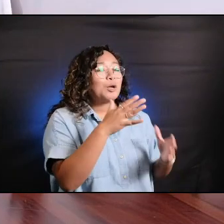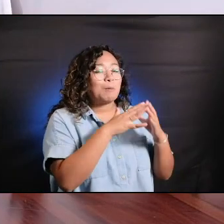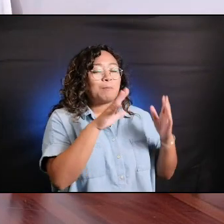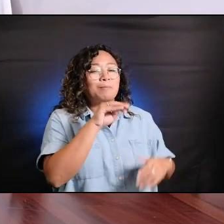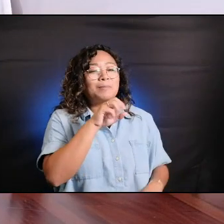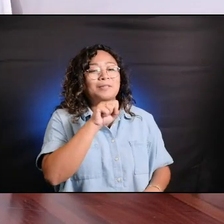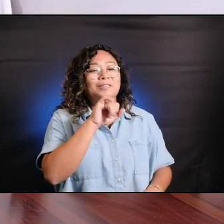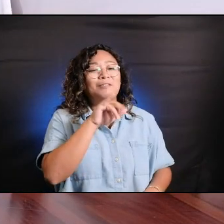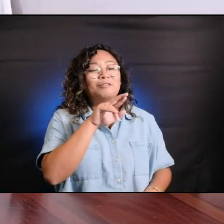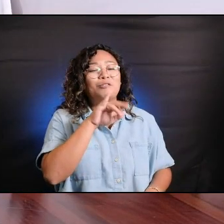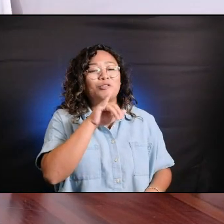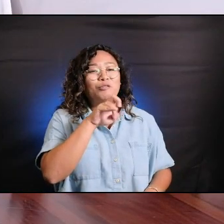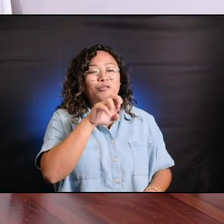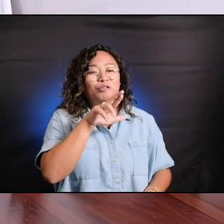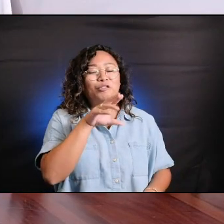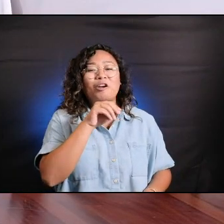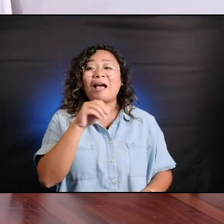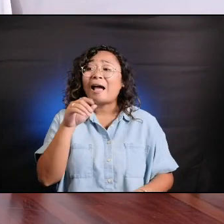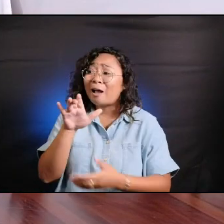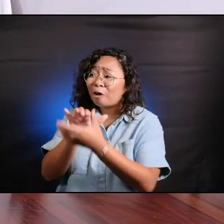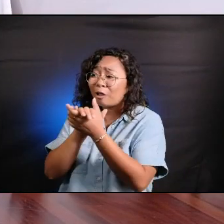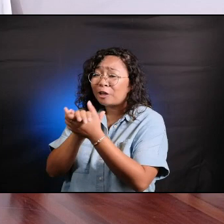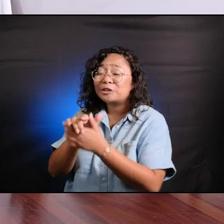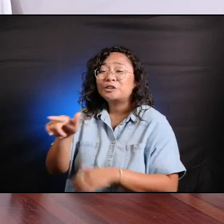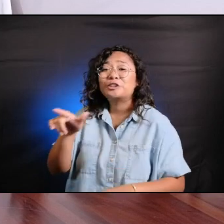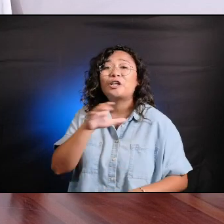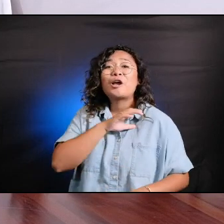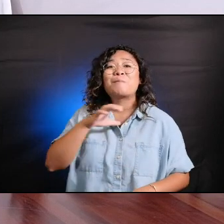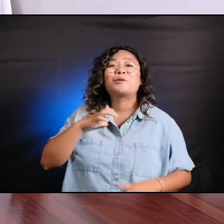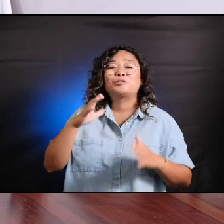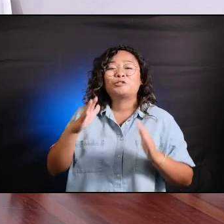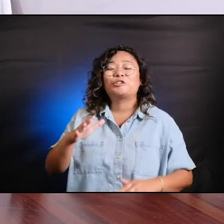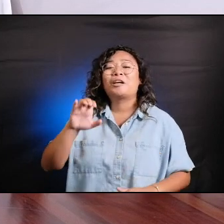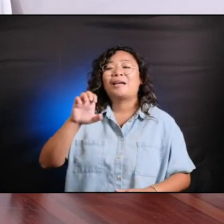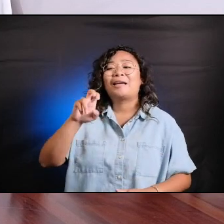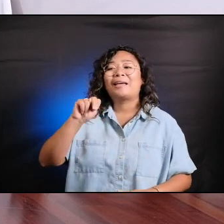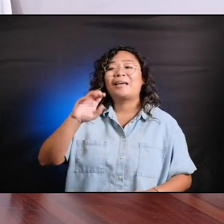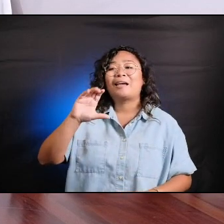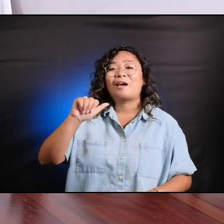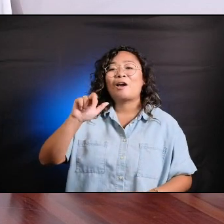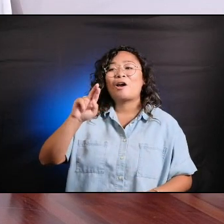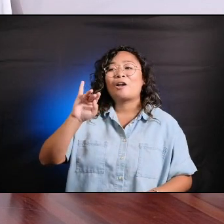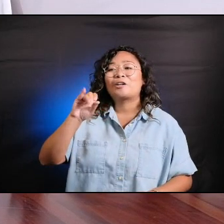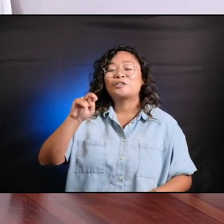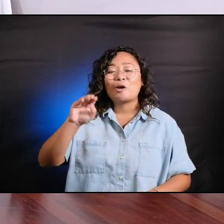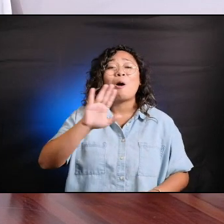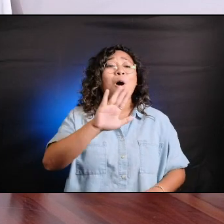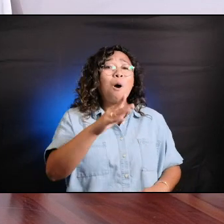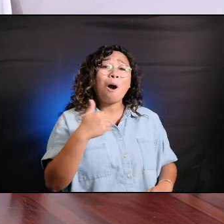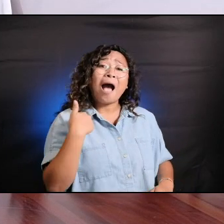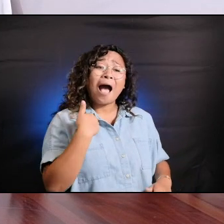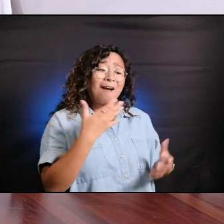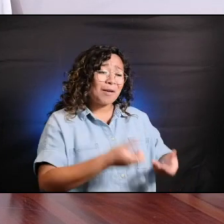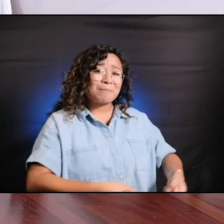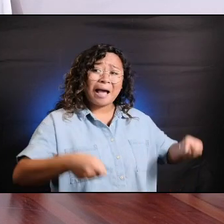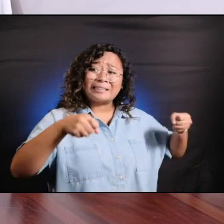Rivera, and congratulations, Commissioner Encarnacion. And then we have a wonderful basket of good